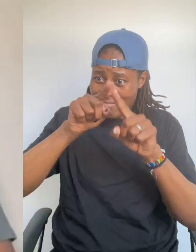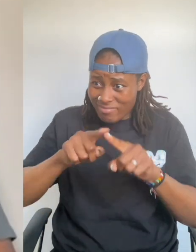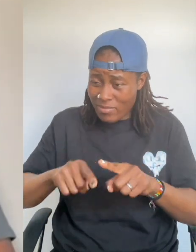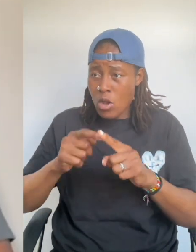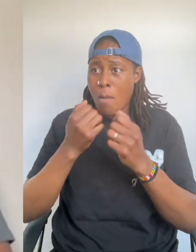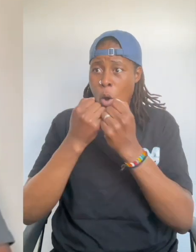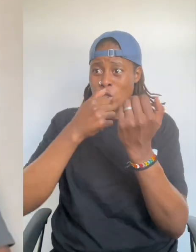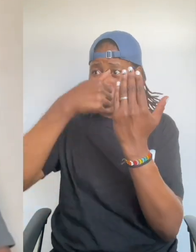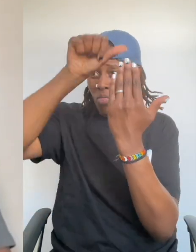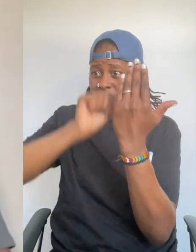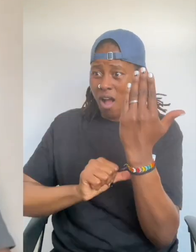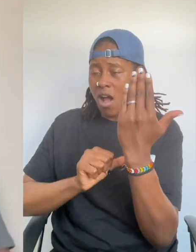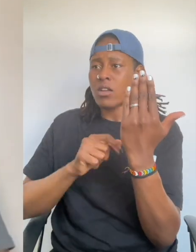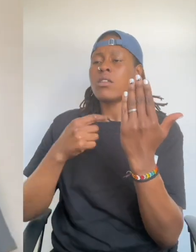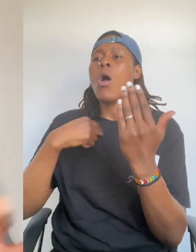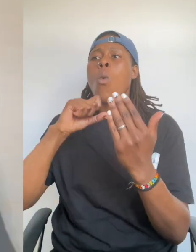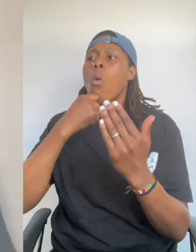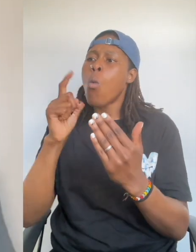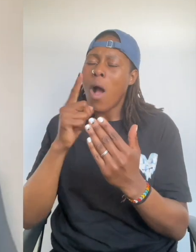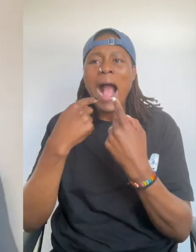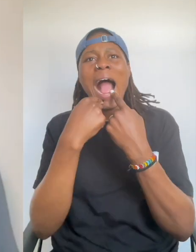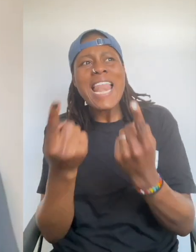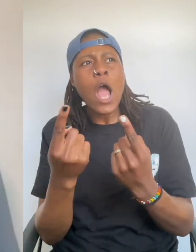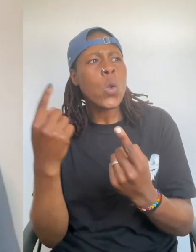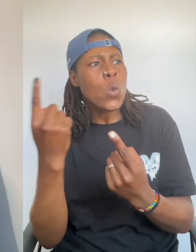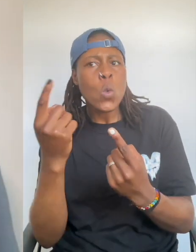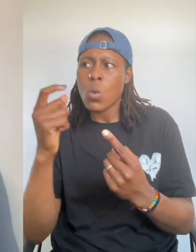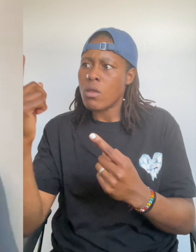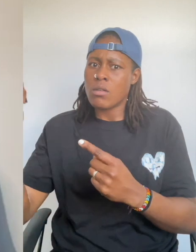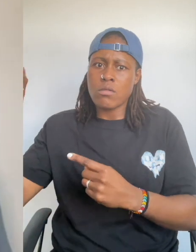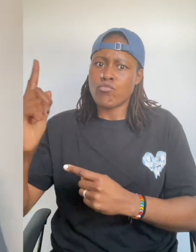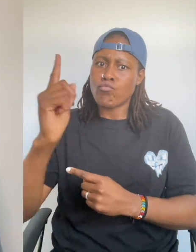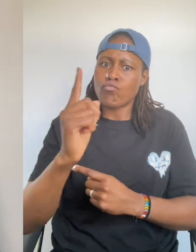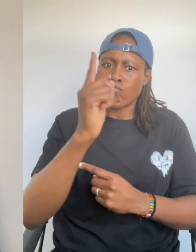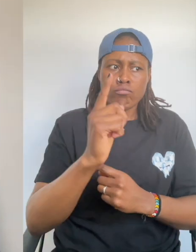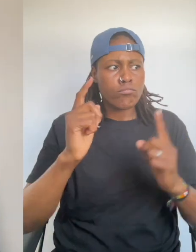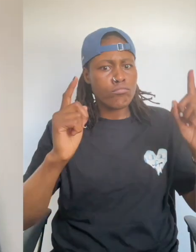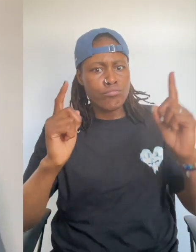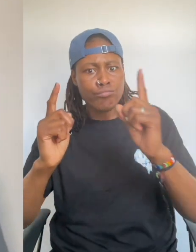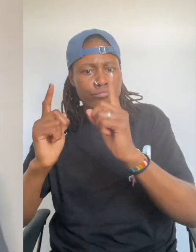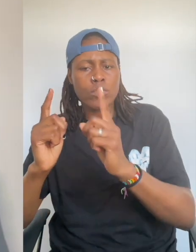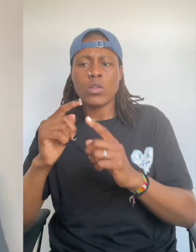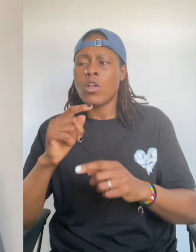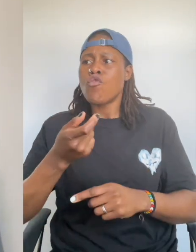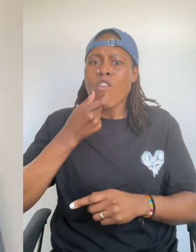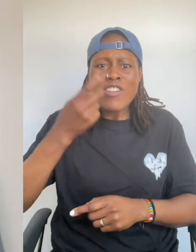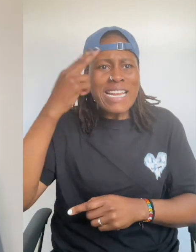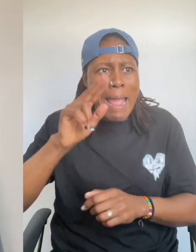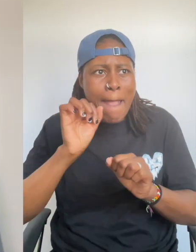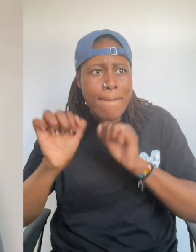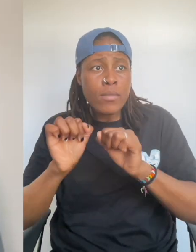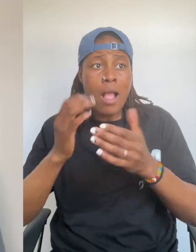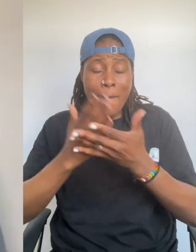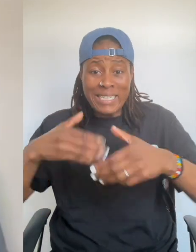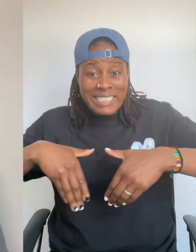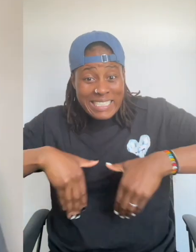I would do would be like announcing who's fighting, the referees, whether it's a title